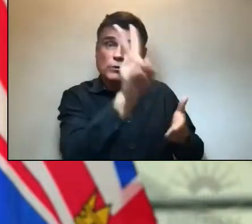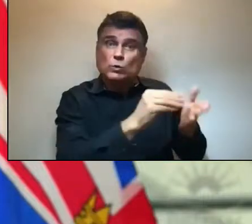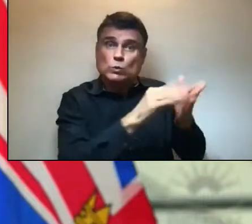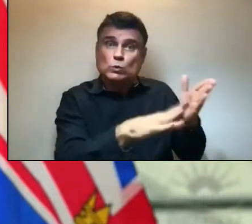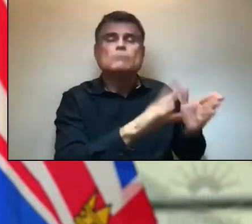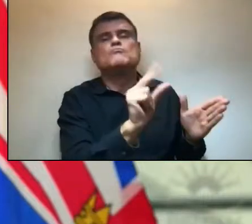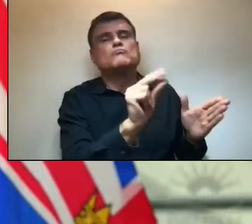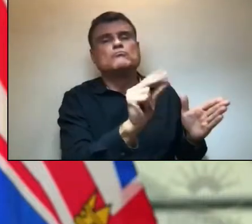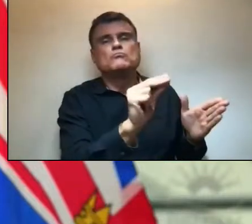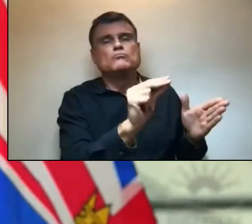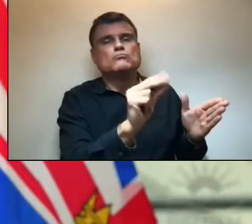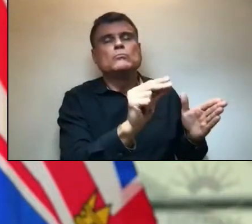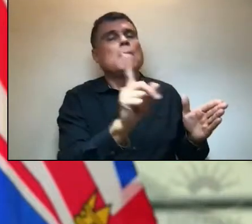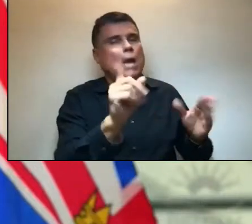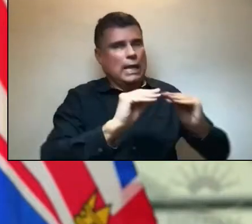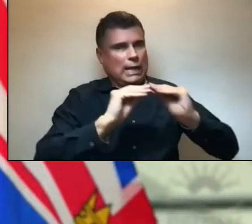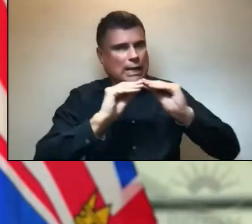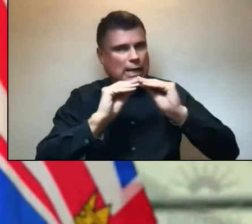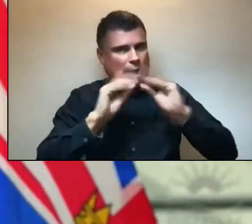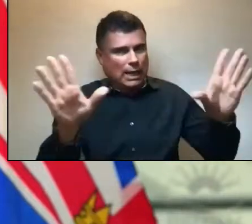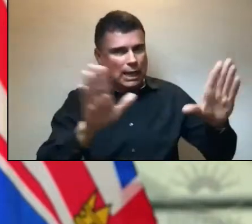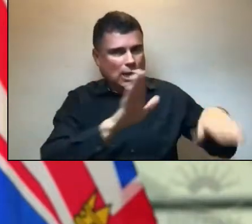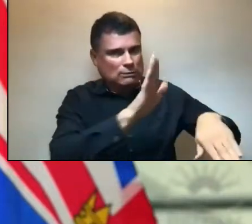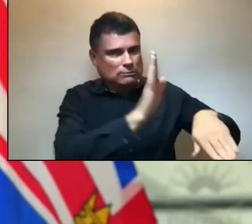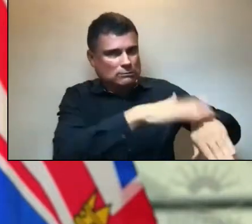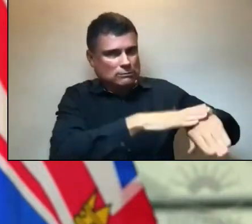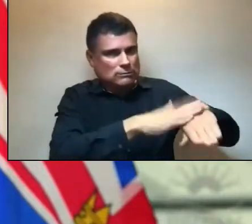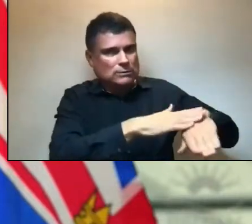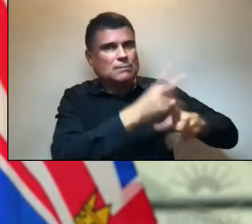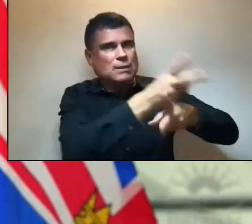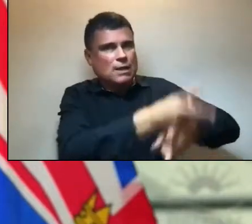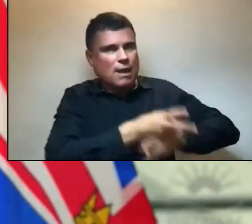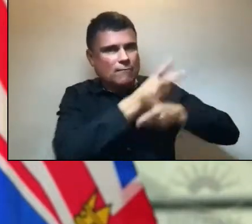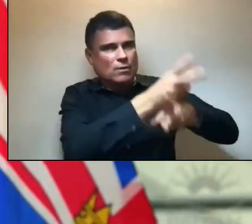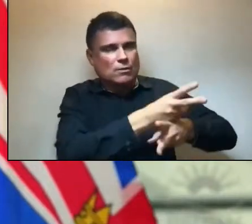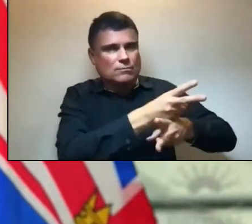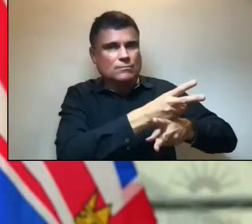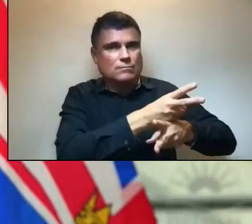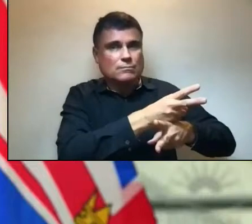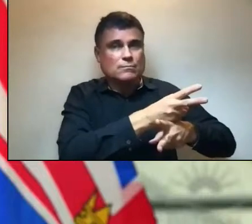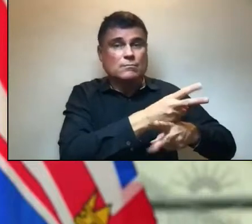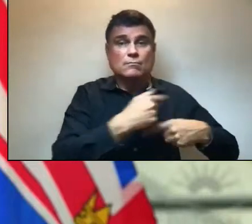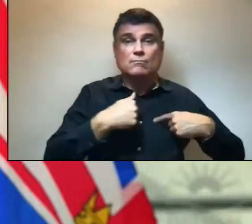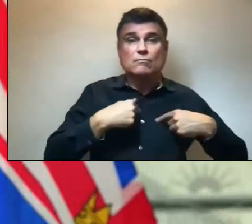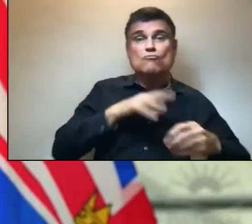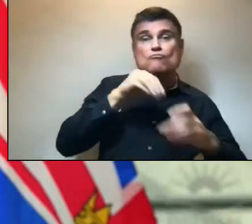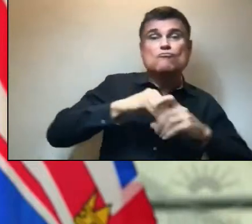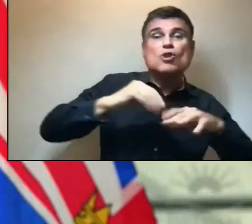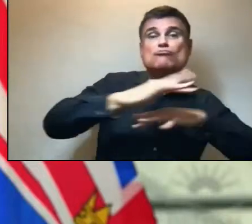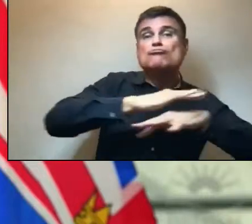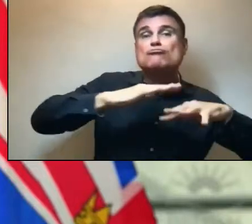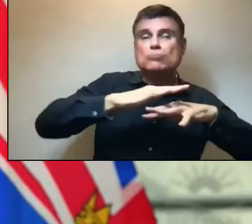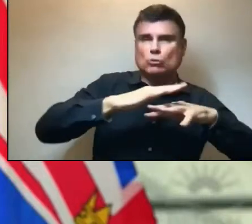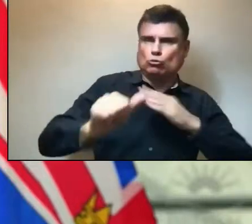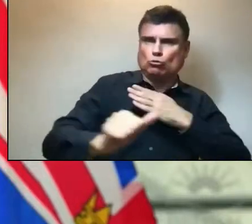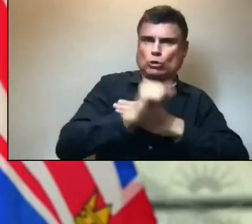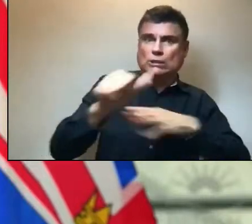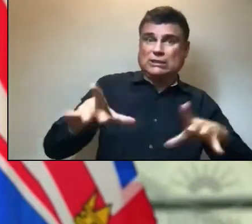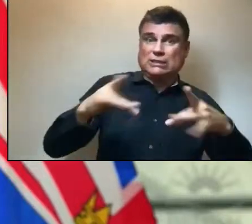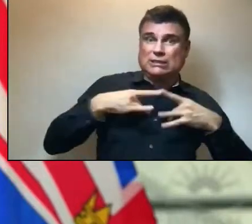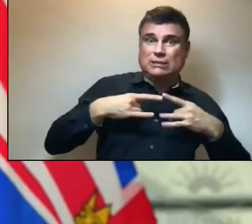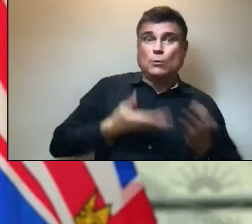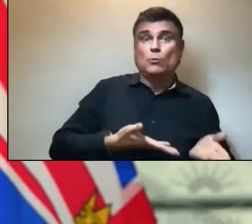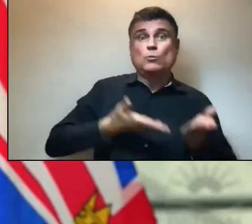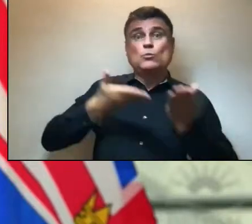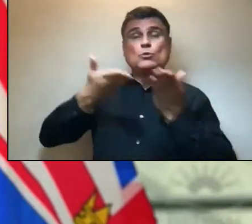course. We take the risk from where we come and we bring the risk home from where we've been. So if we look across the country, we look across